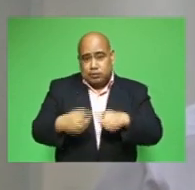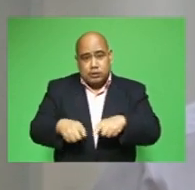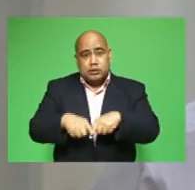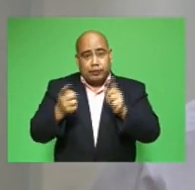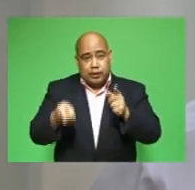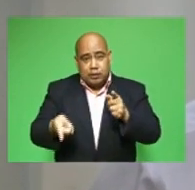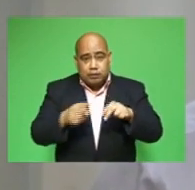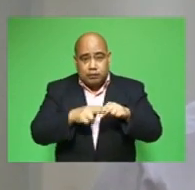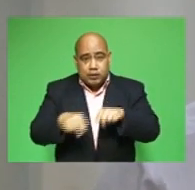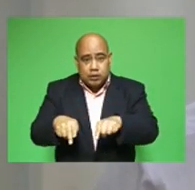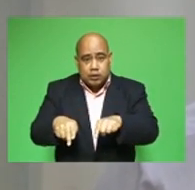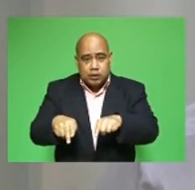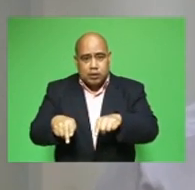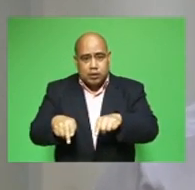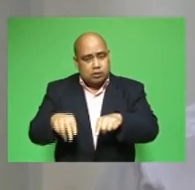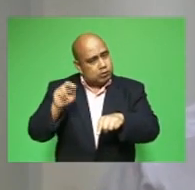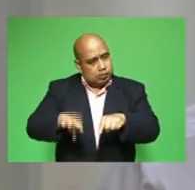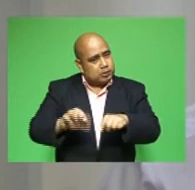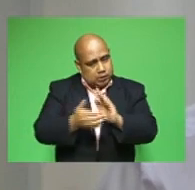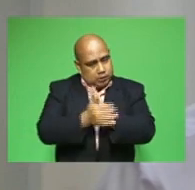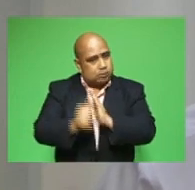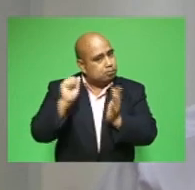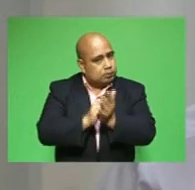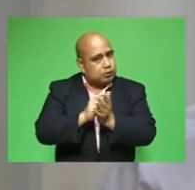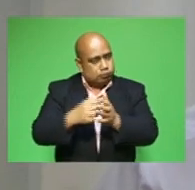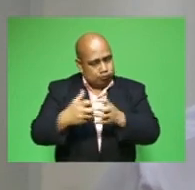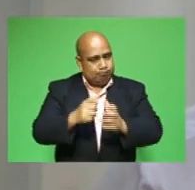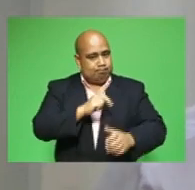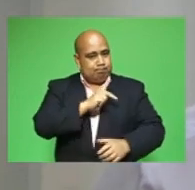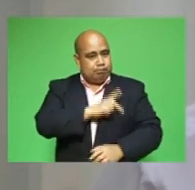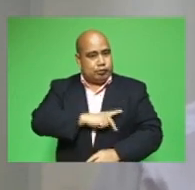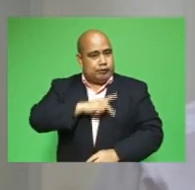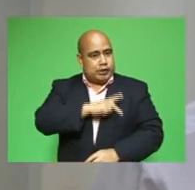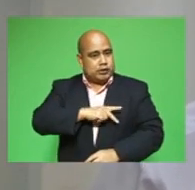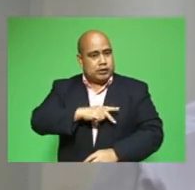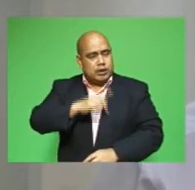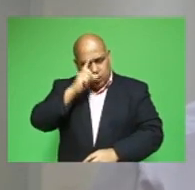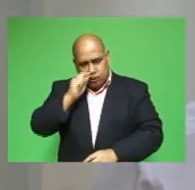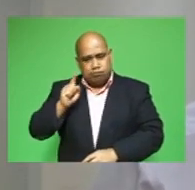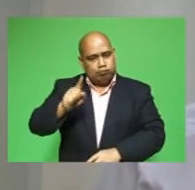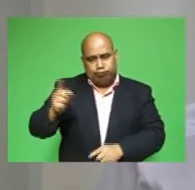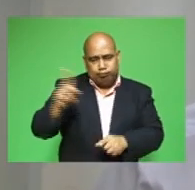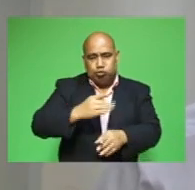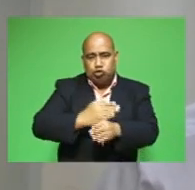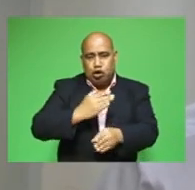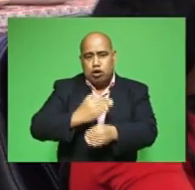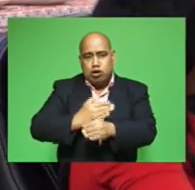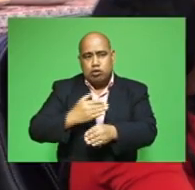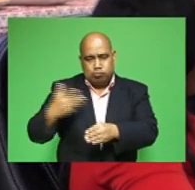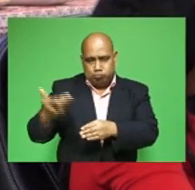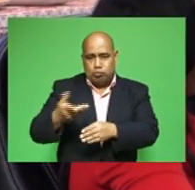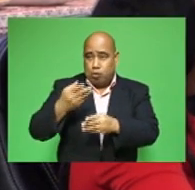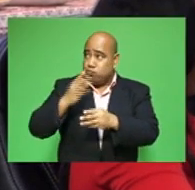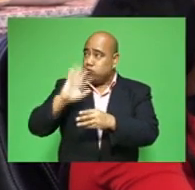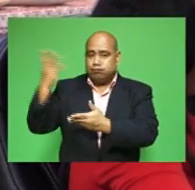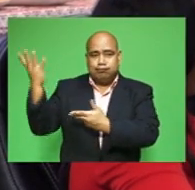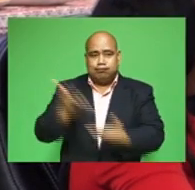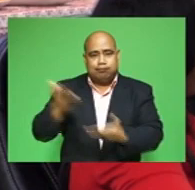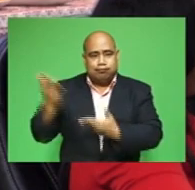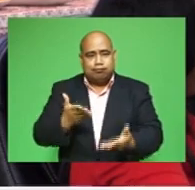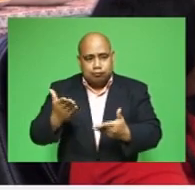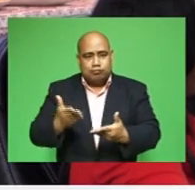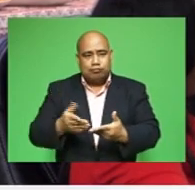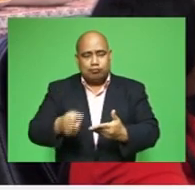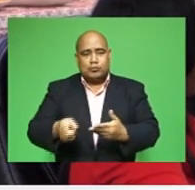required for those investments, then naturally there's a process to bring in foreign nationals. The Permanent Secretary says a